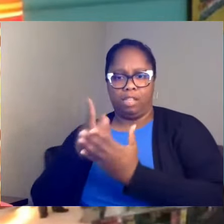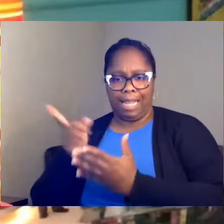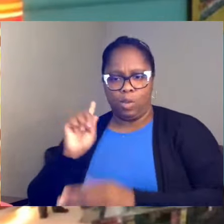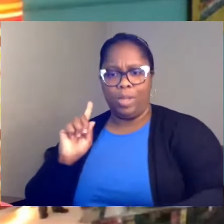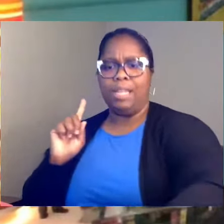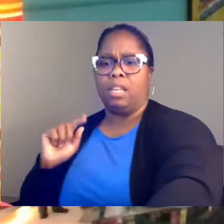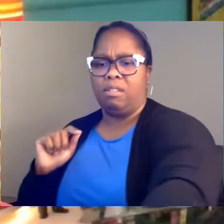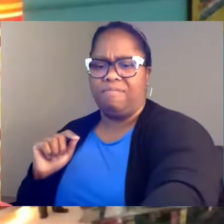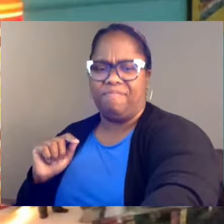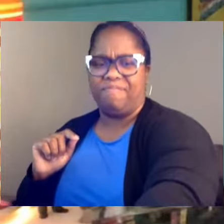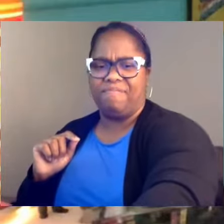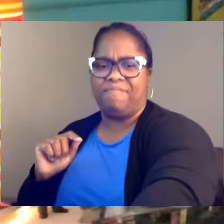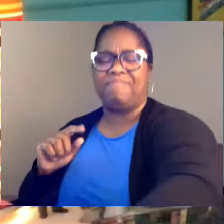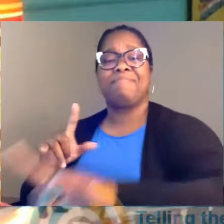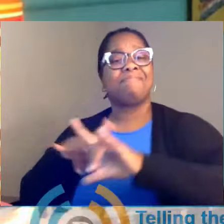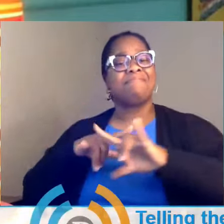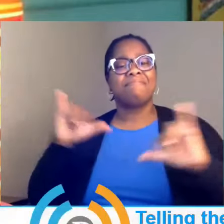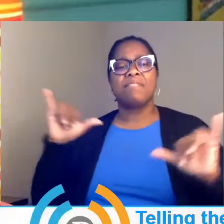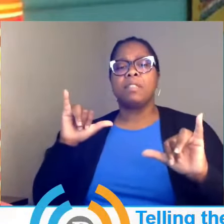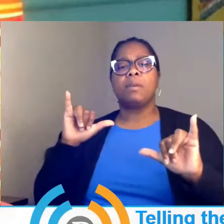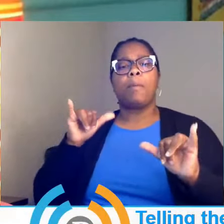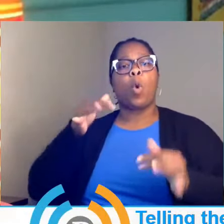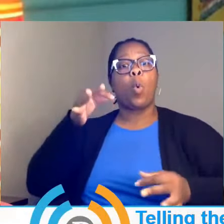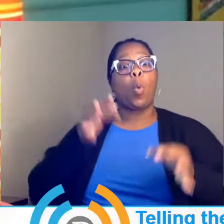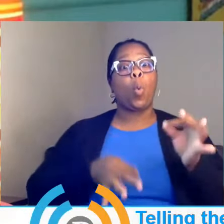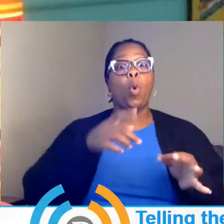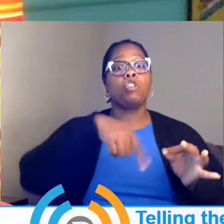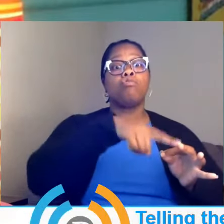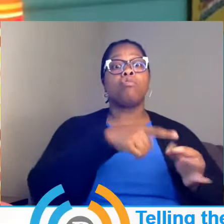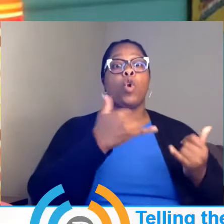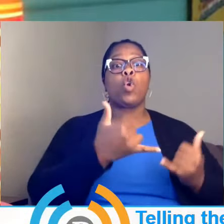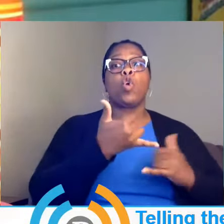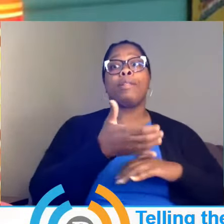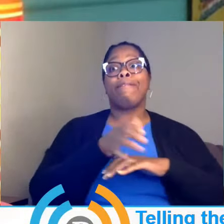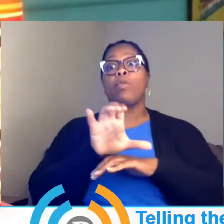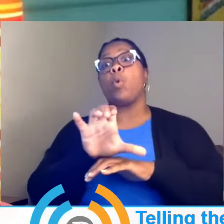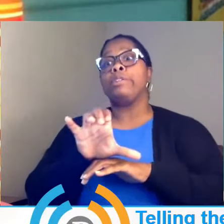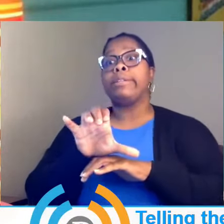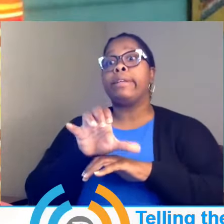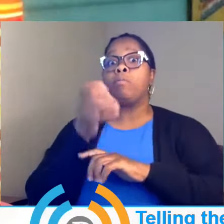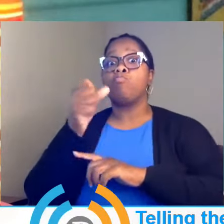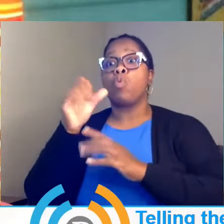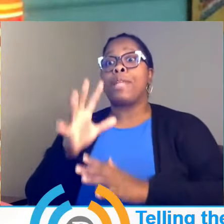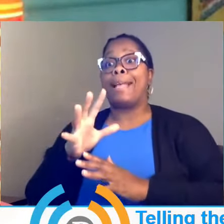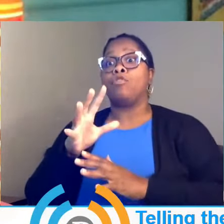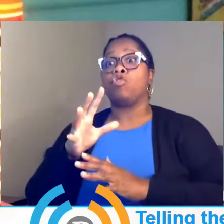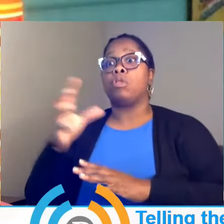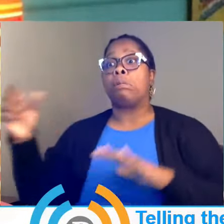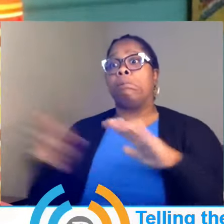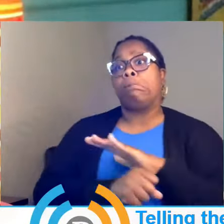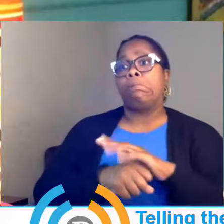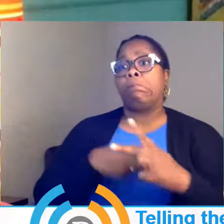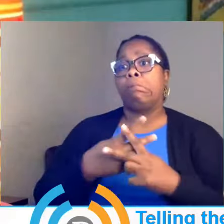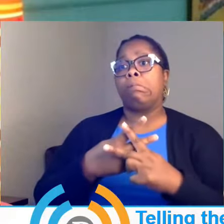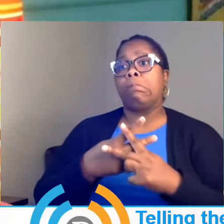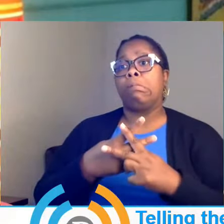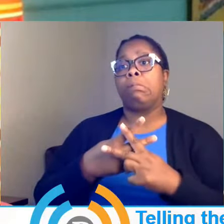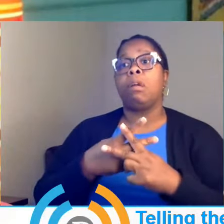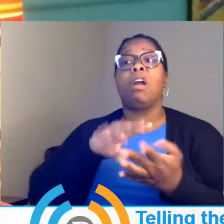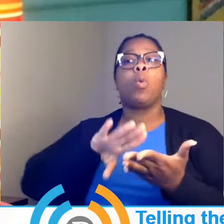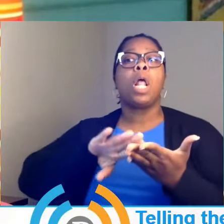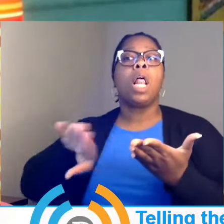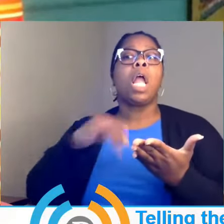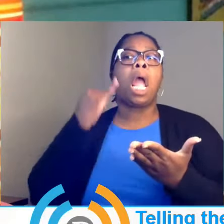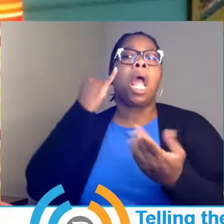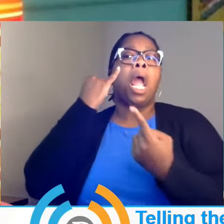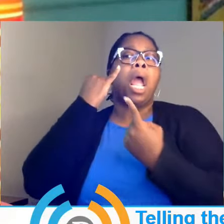while the courts are currently forcing protesters that were detained on conditional release if they don't,